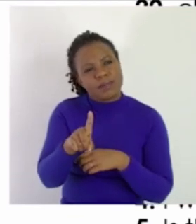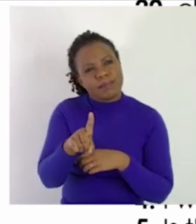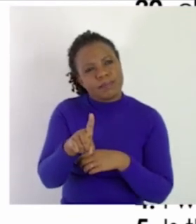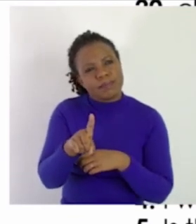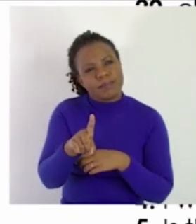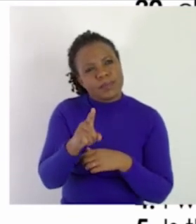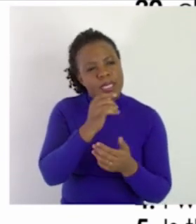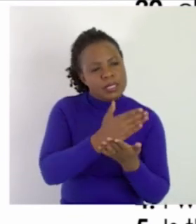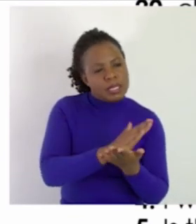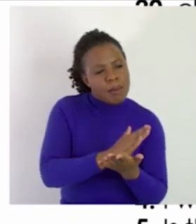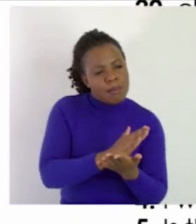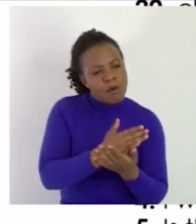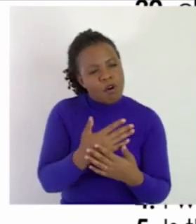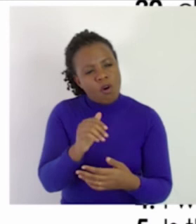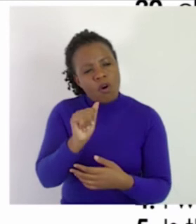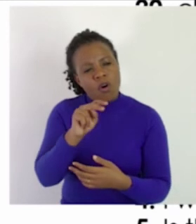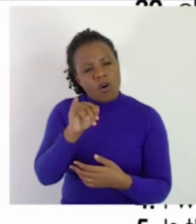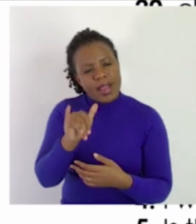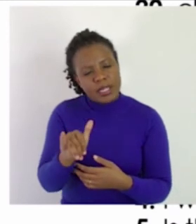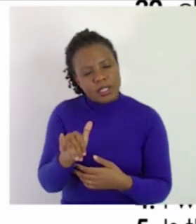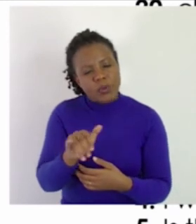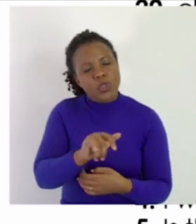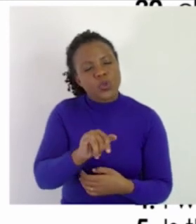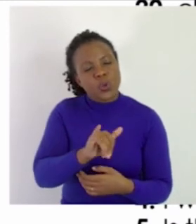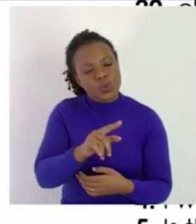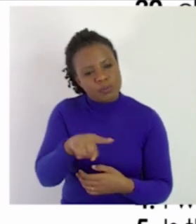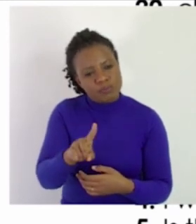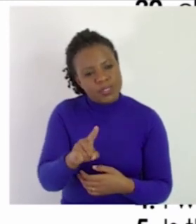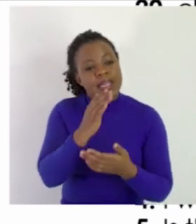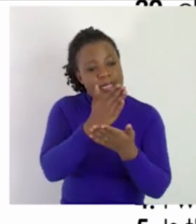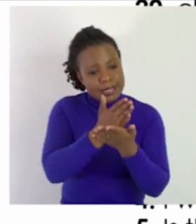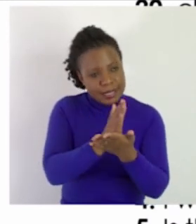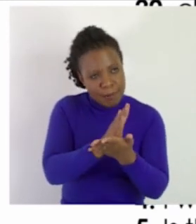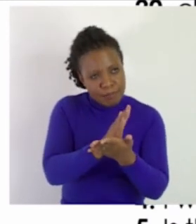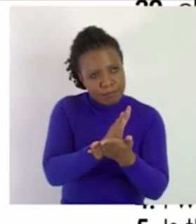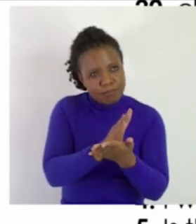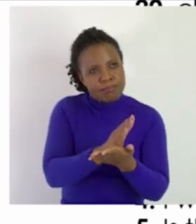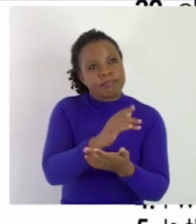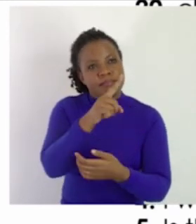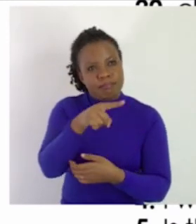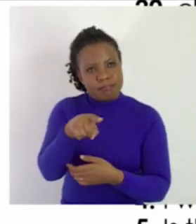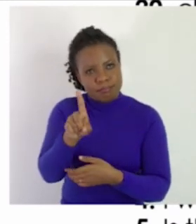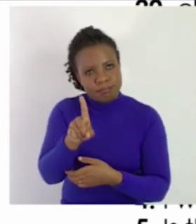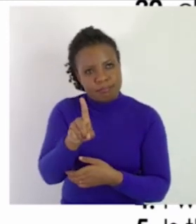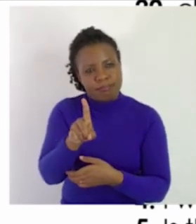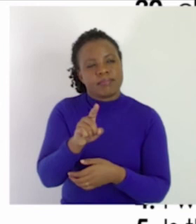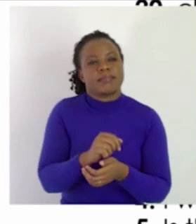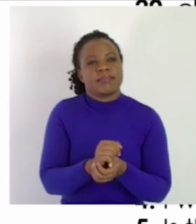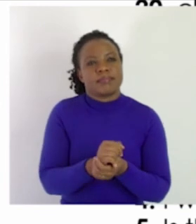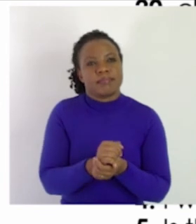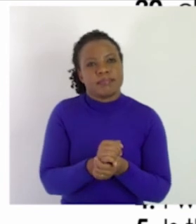The proper one there is, I want some eggs because I'm going to make